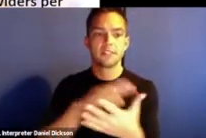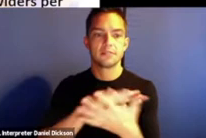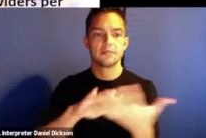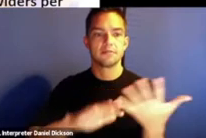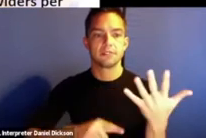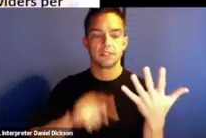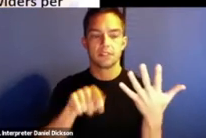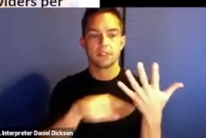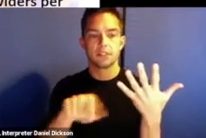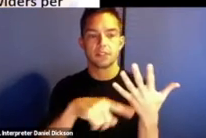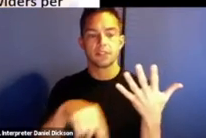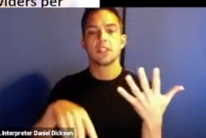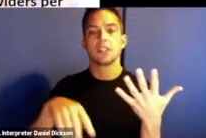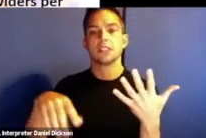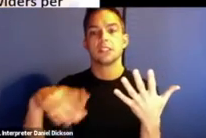classifications,